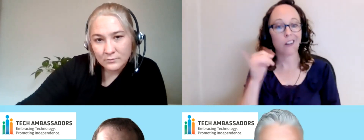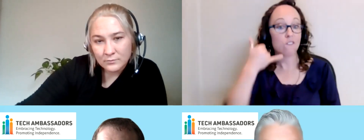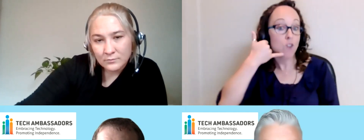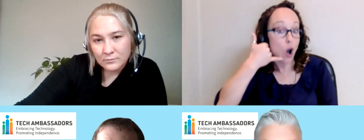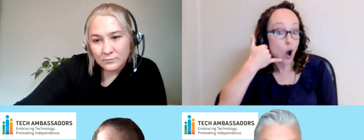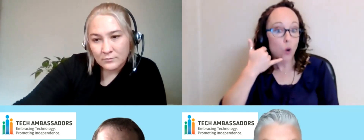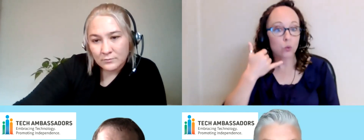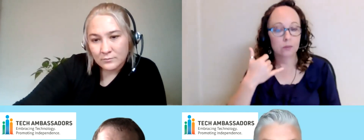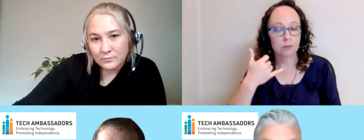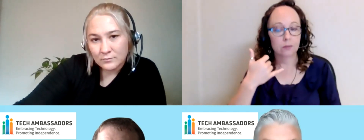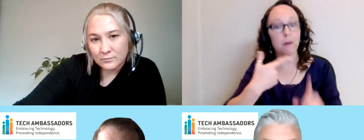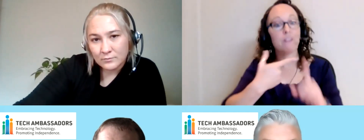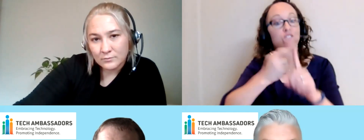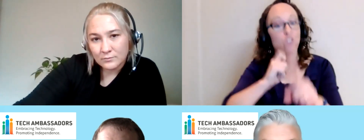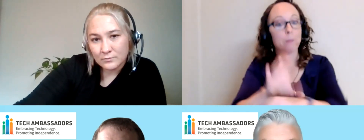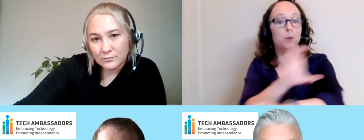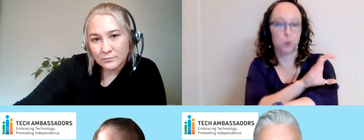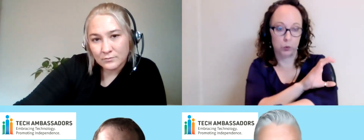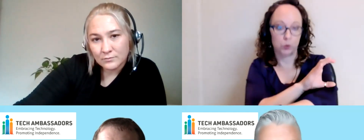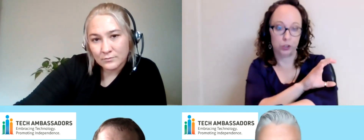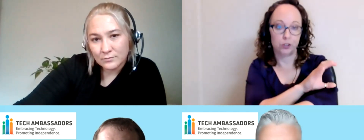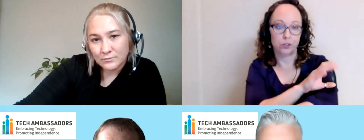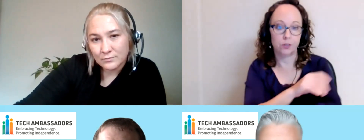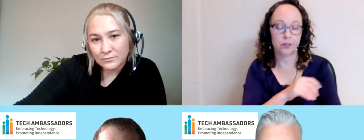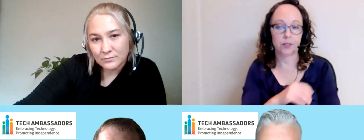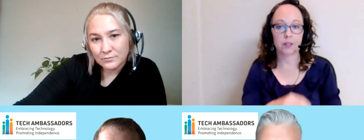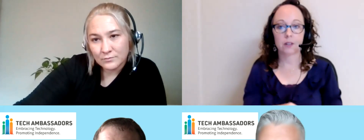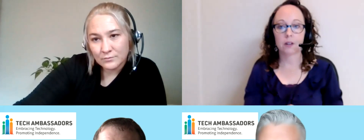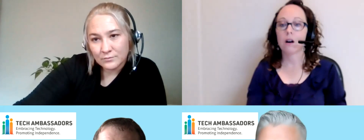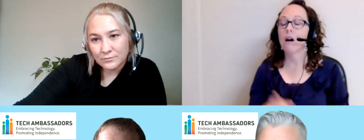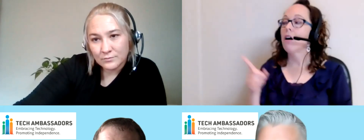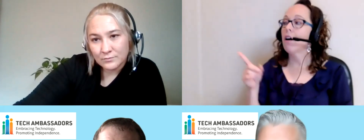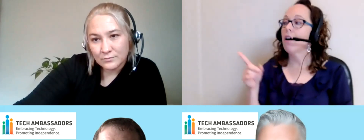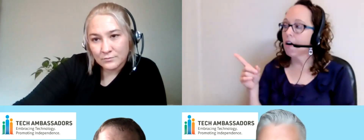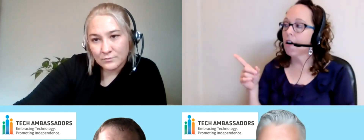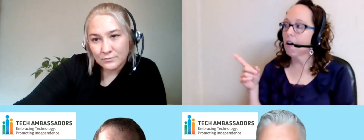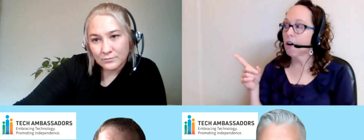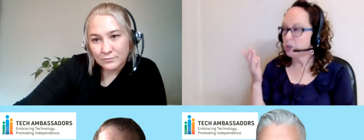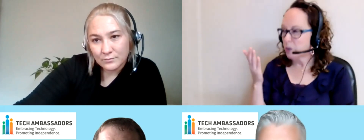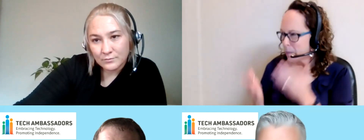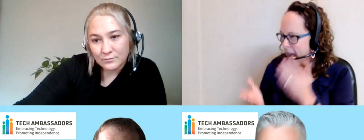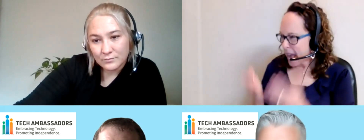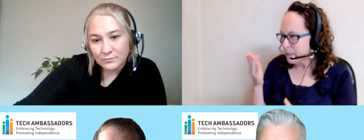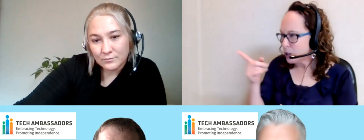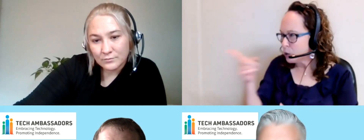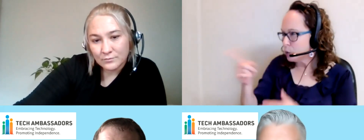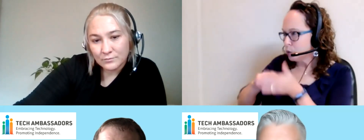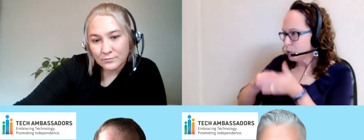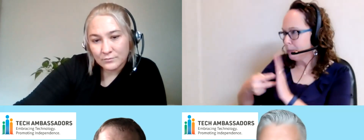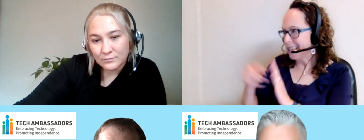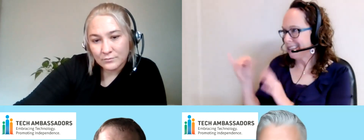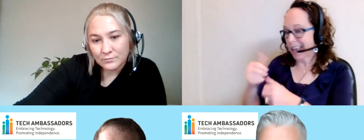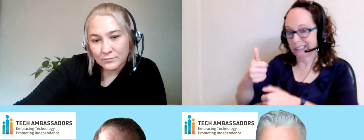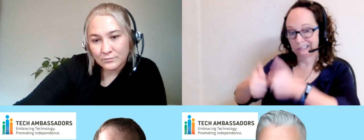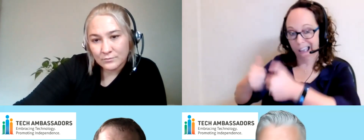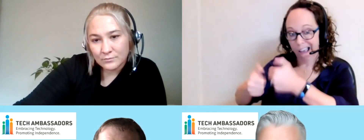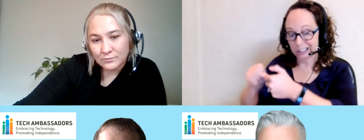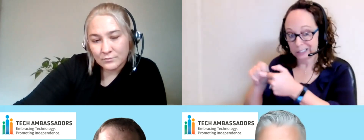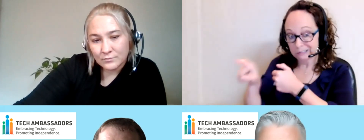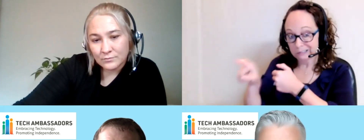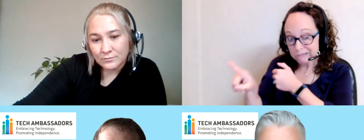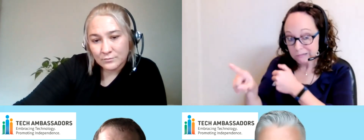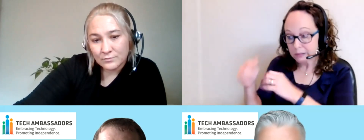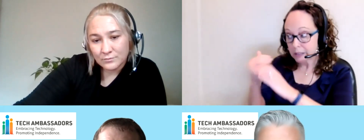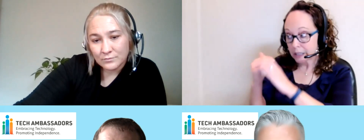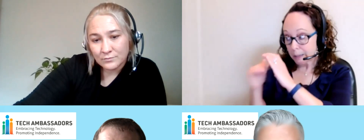Okay, so so would this help you maybe send text messages or emails, No, things like that? I